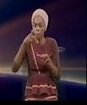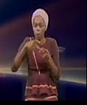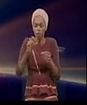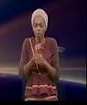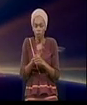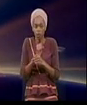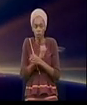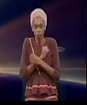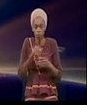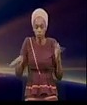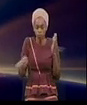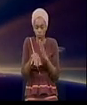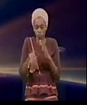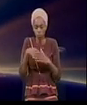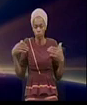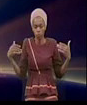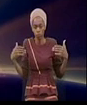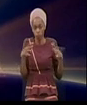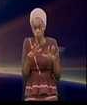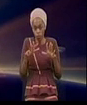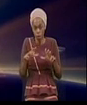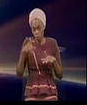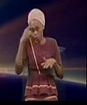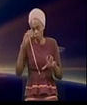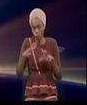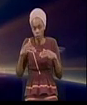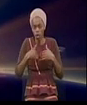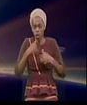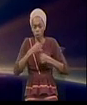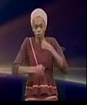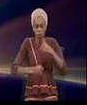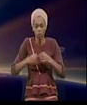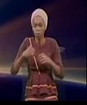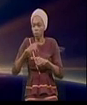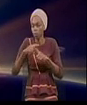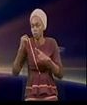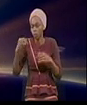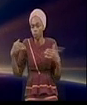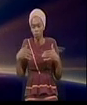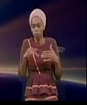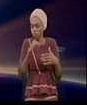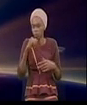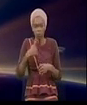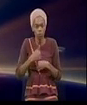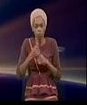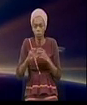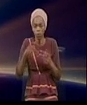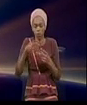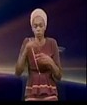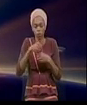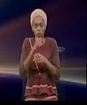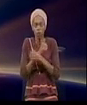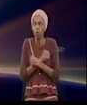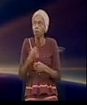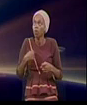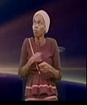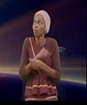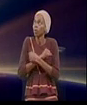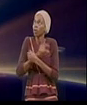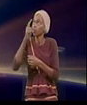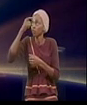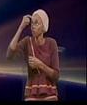fear hath torment. He that feareth is not made perfect in love. We love him because he first loved